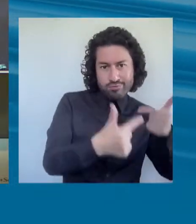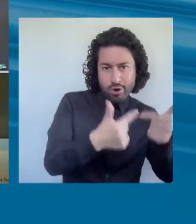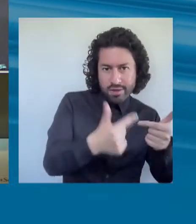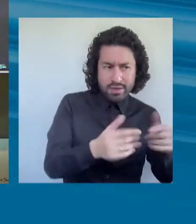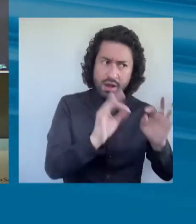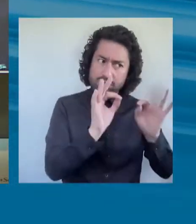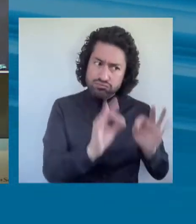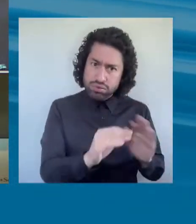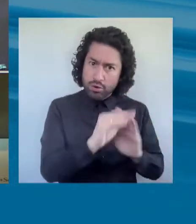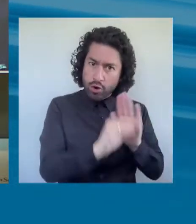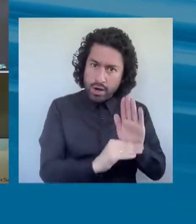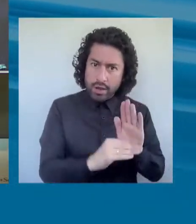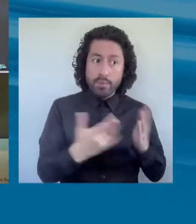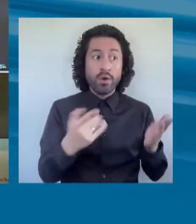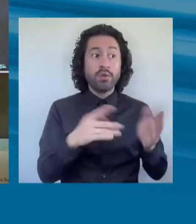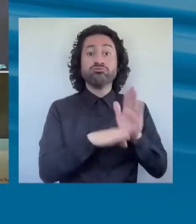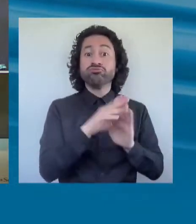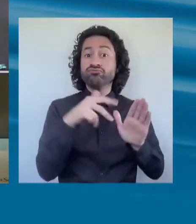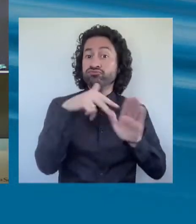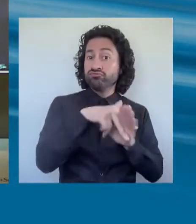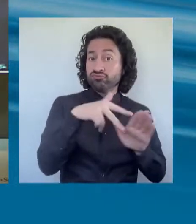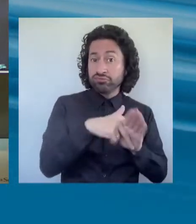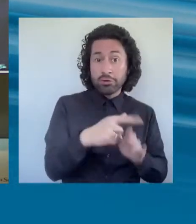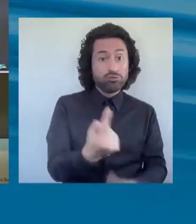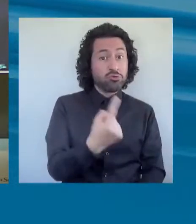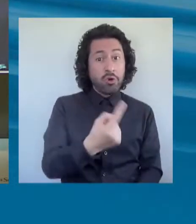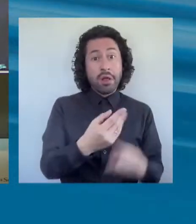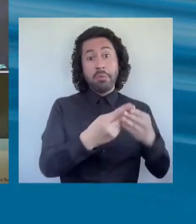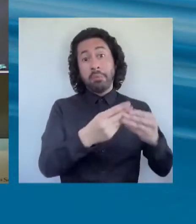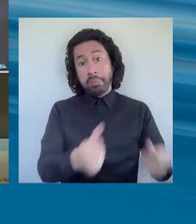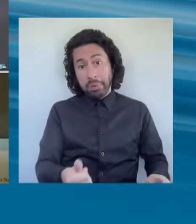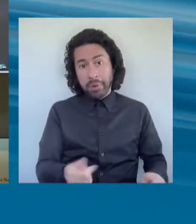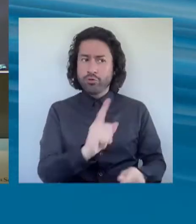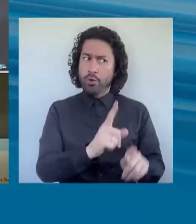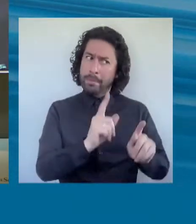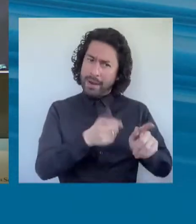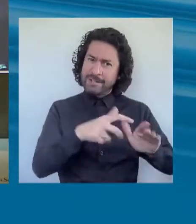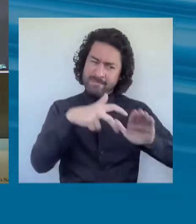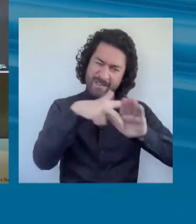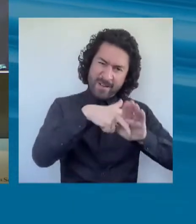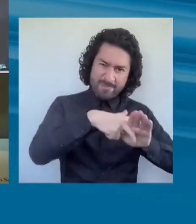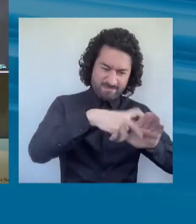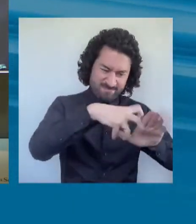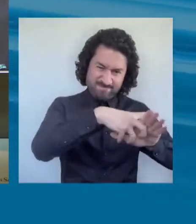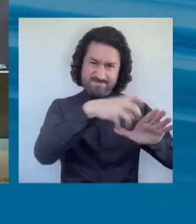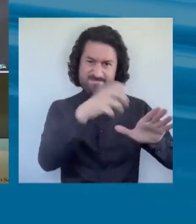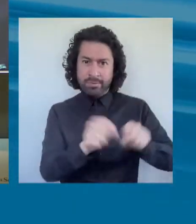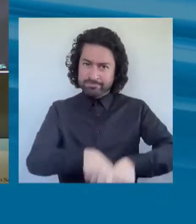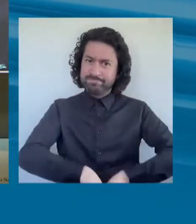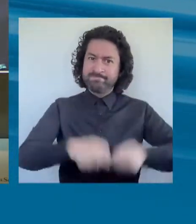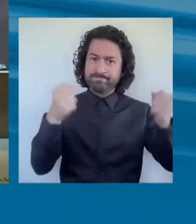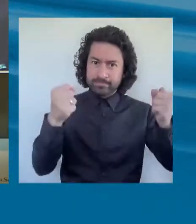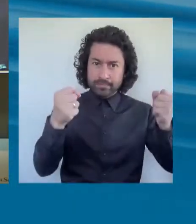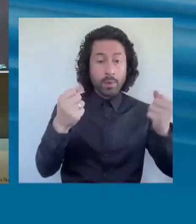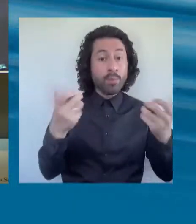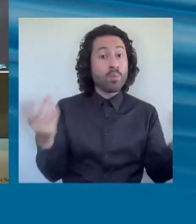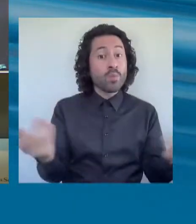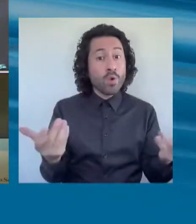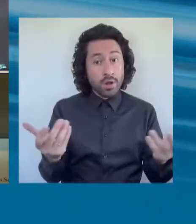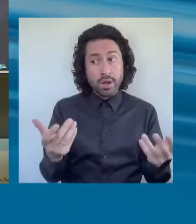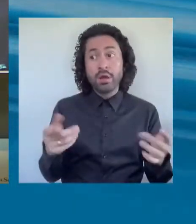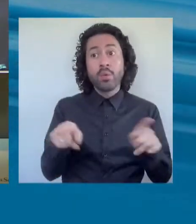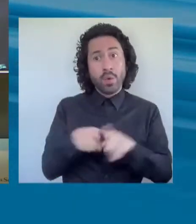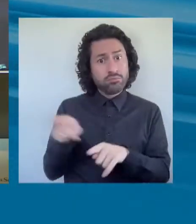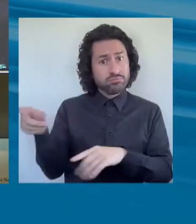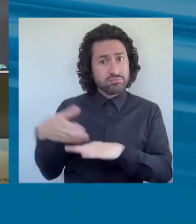and concrete policies. The traps to development will not disappear on their own. We need to address them and break